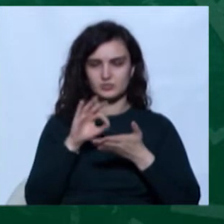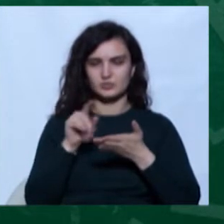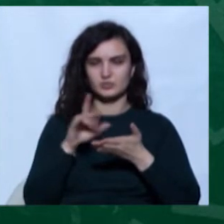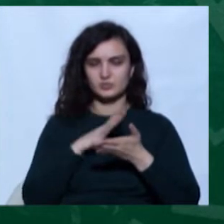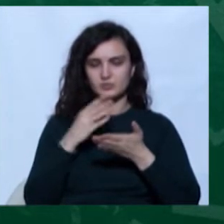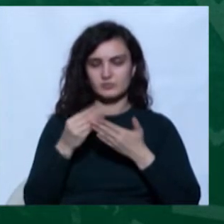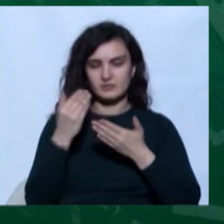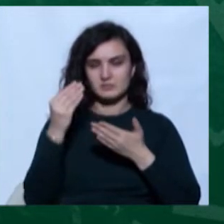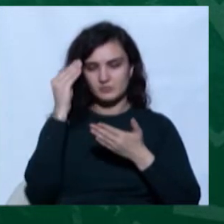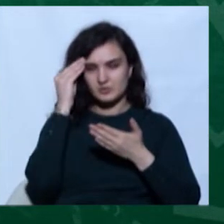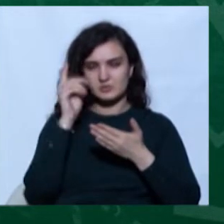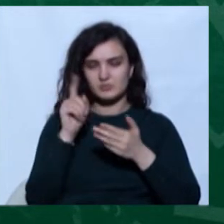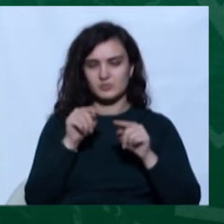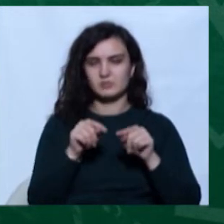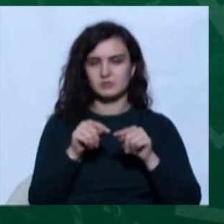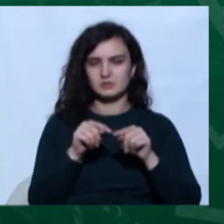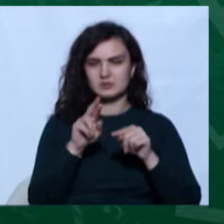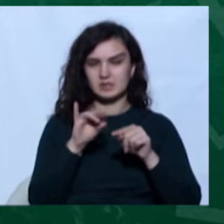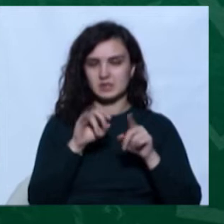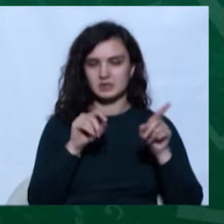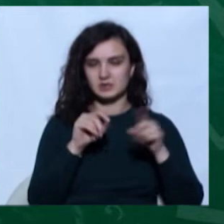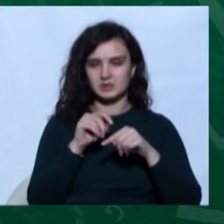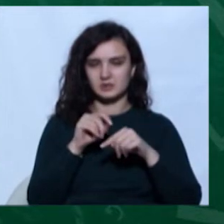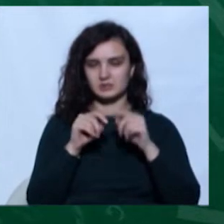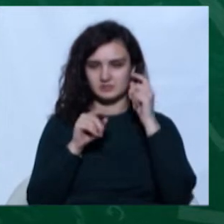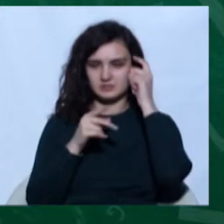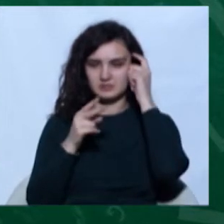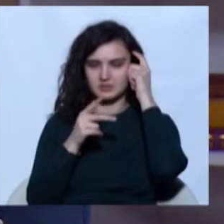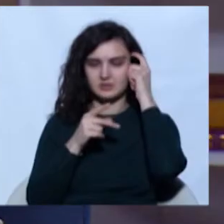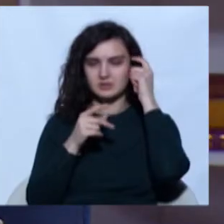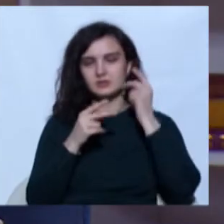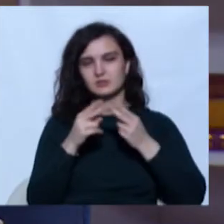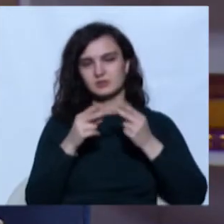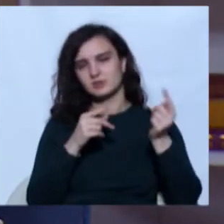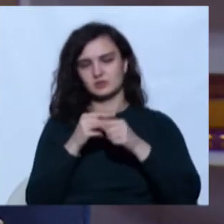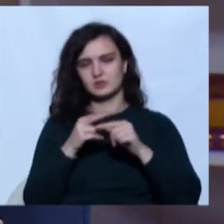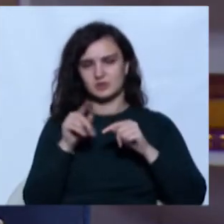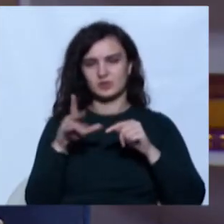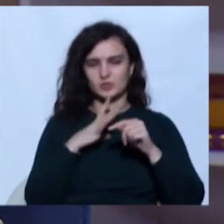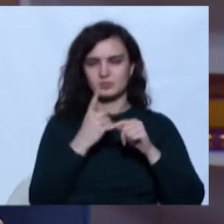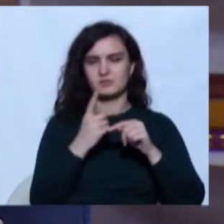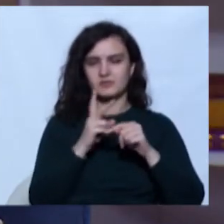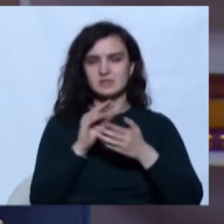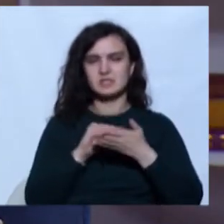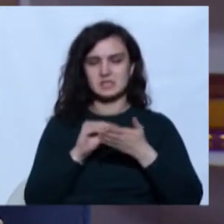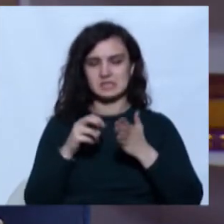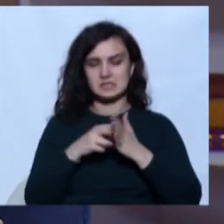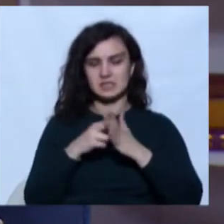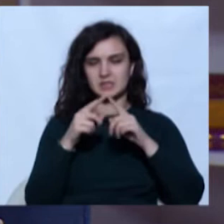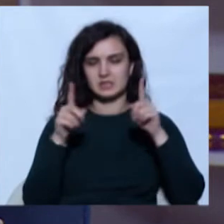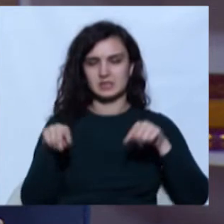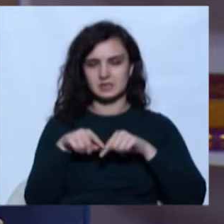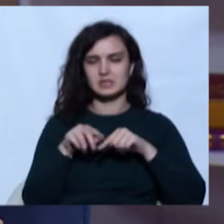his idea to accuse Dantes of treason, and he was the one who wrote the letter that